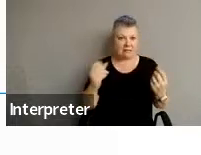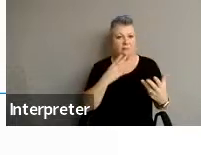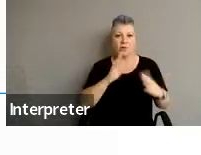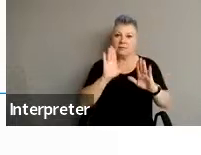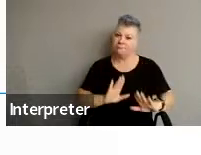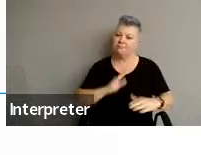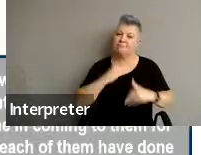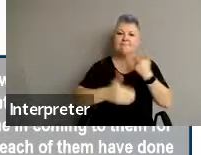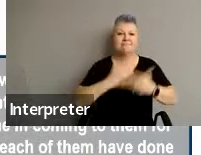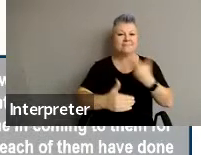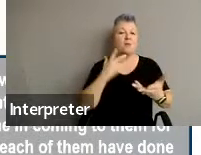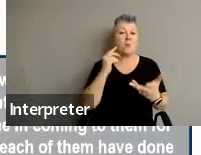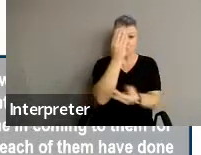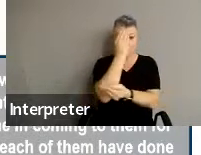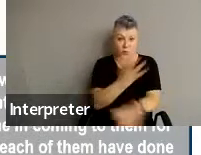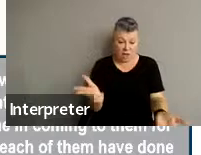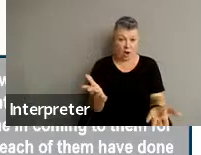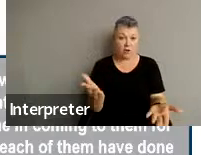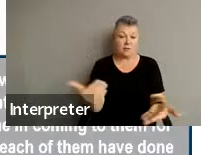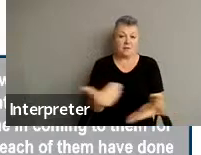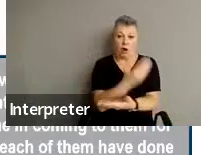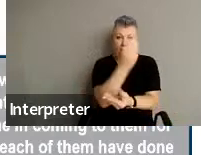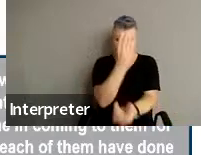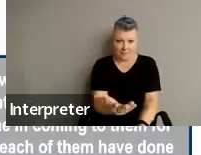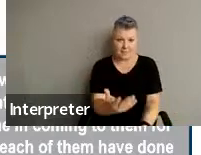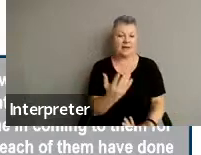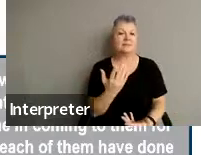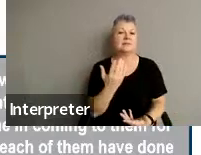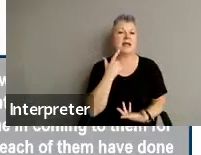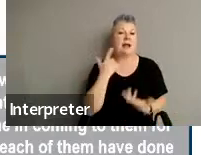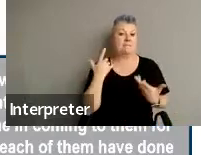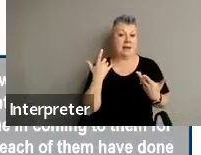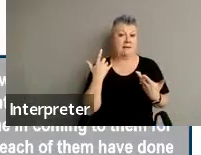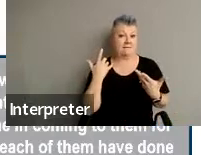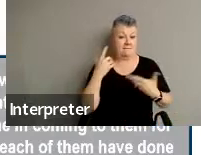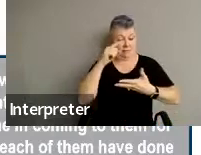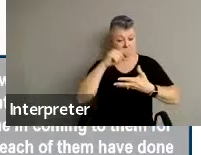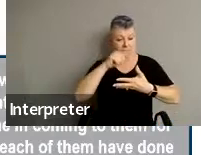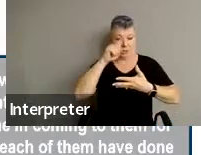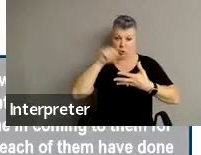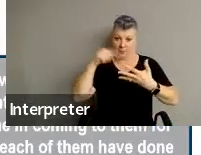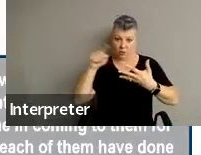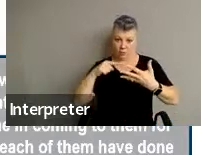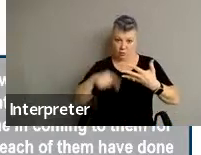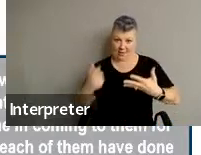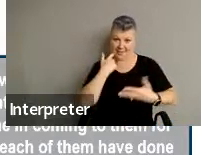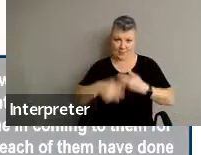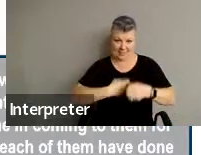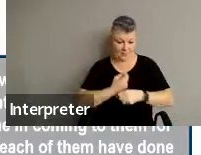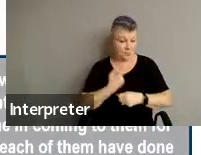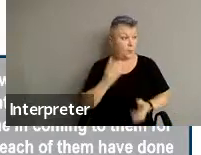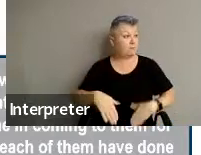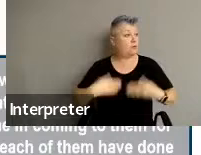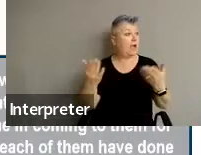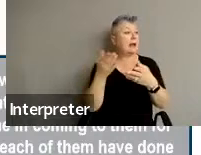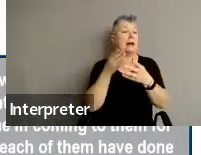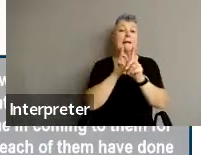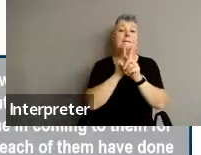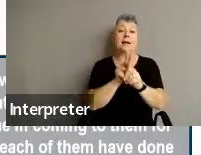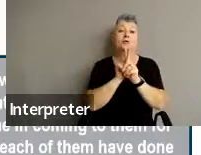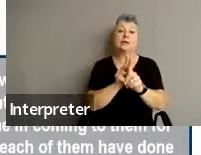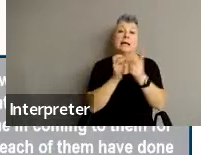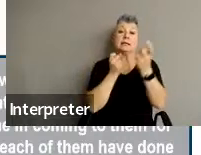of our updates that we've completed over the past year. We have provided mentoring and support for 20